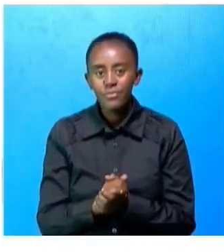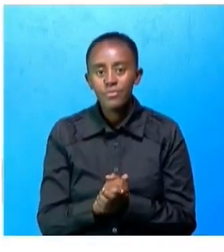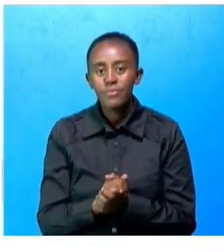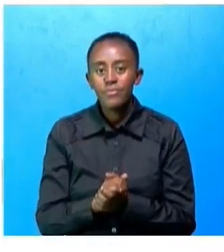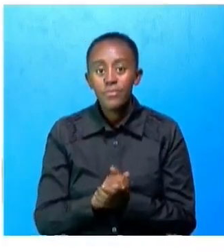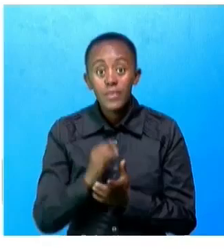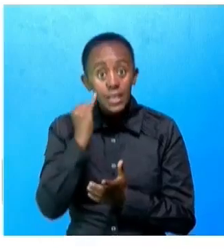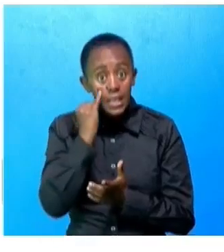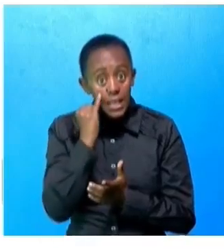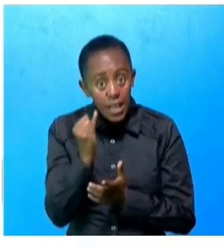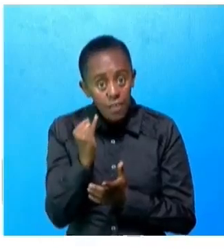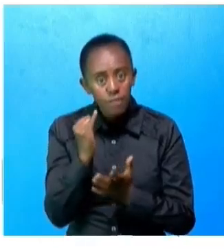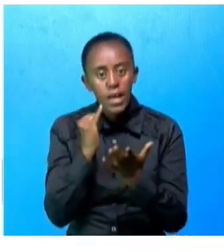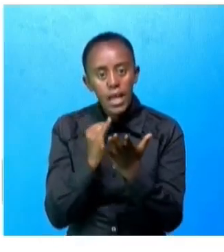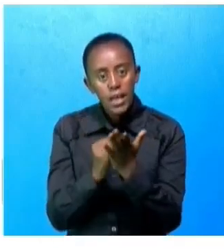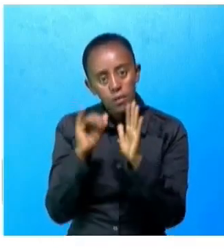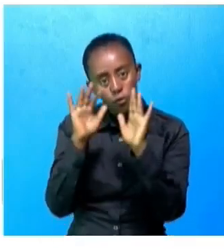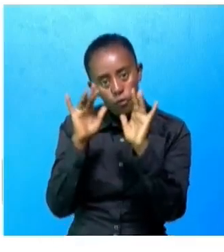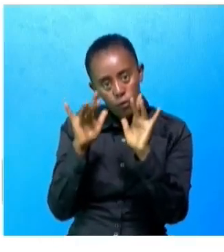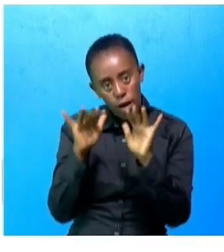If it rains